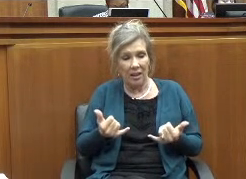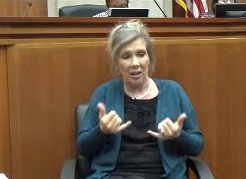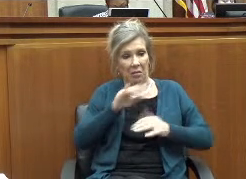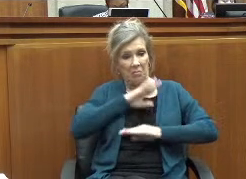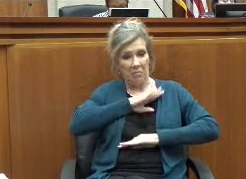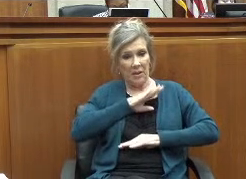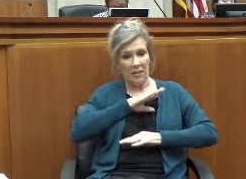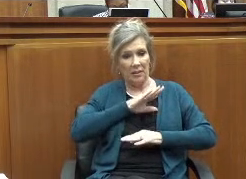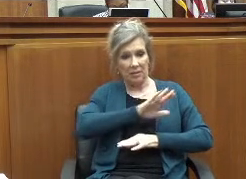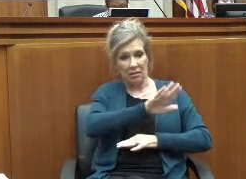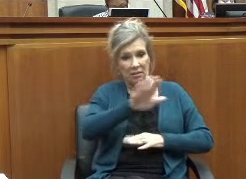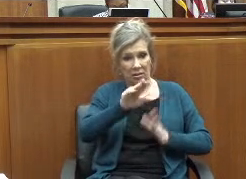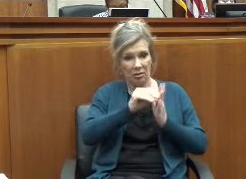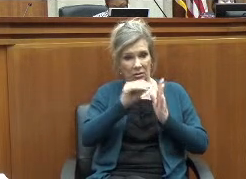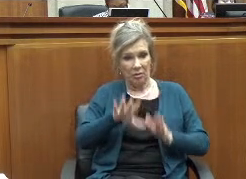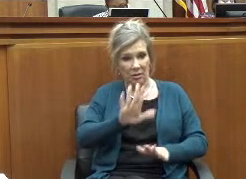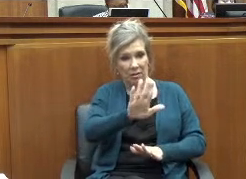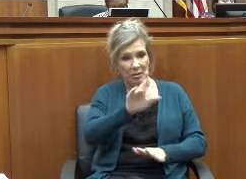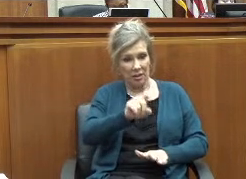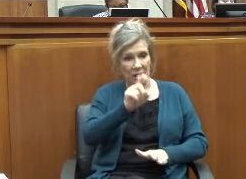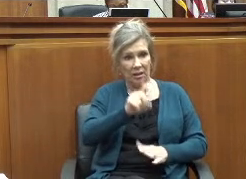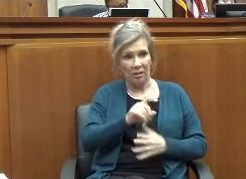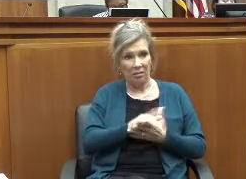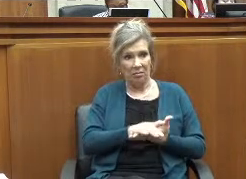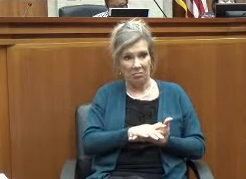of the students.